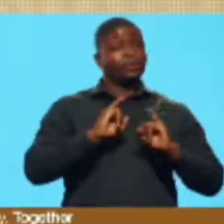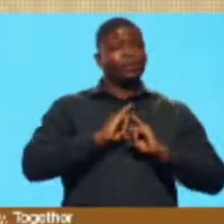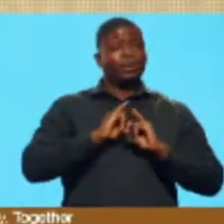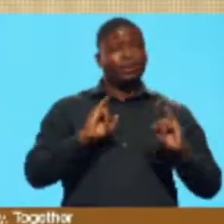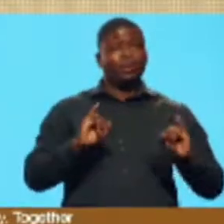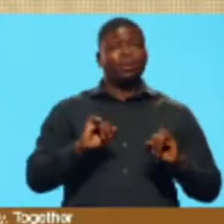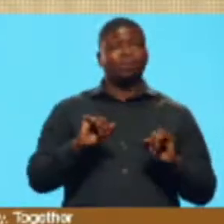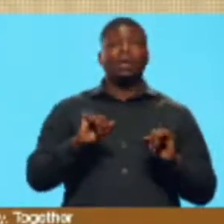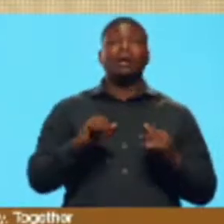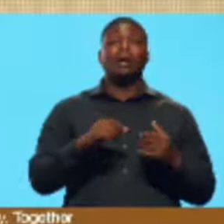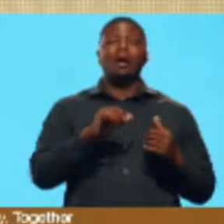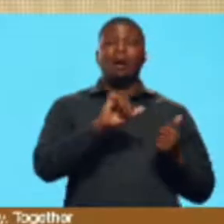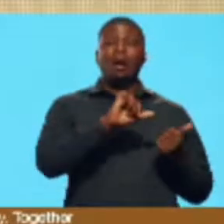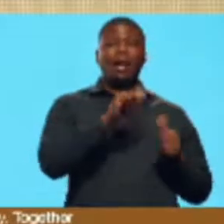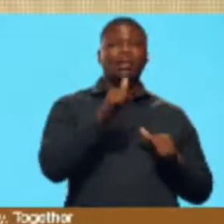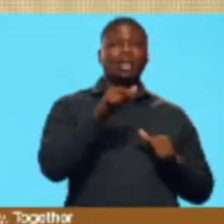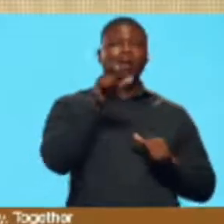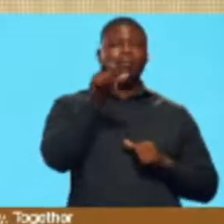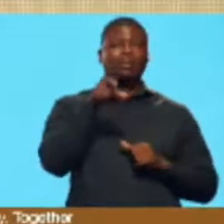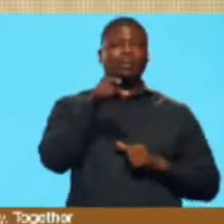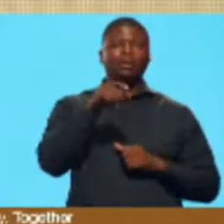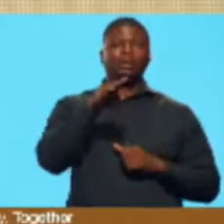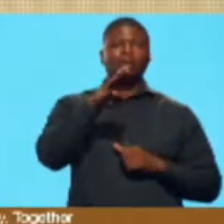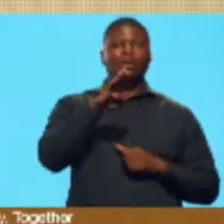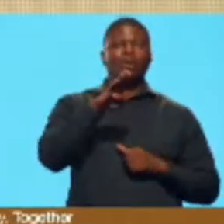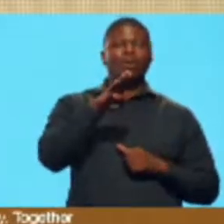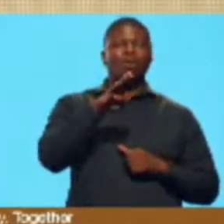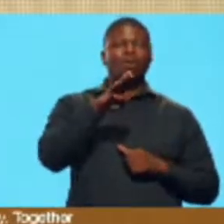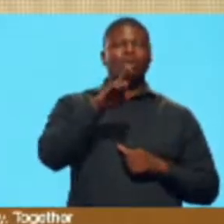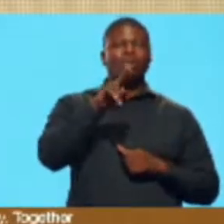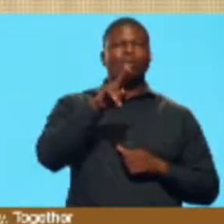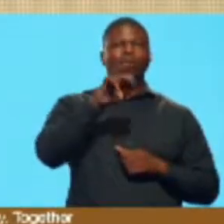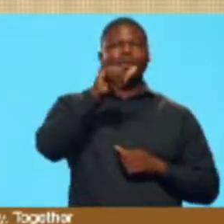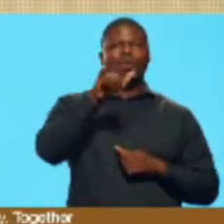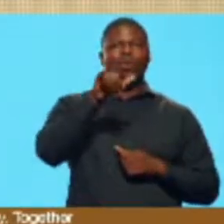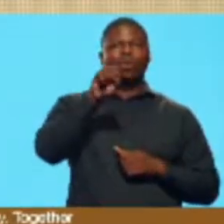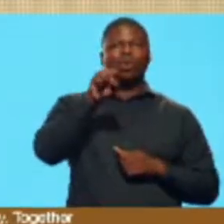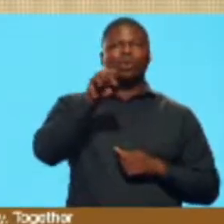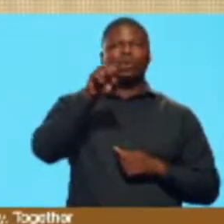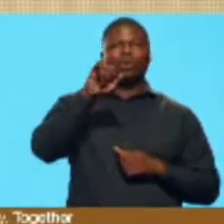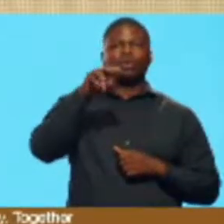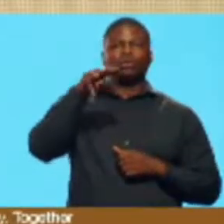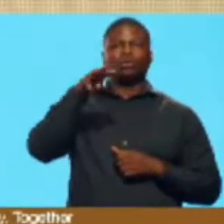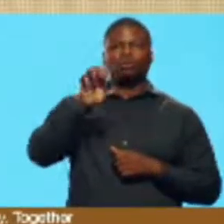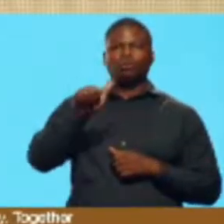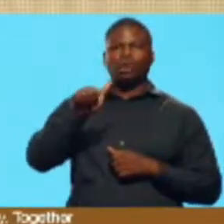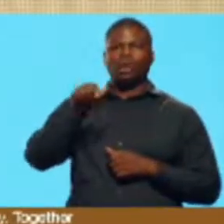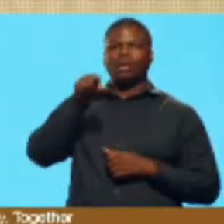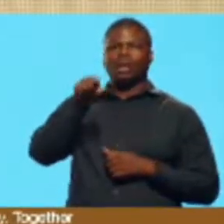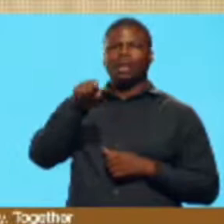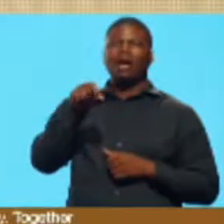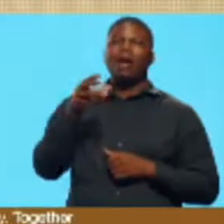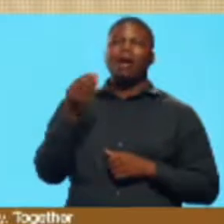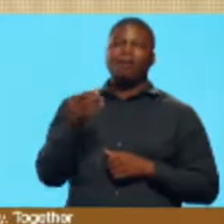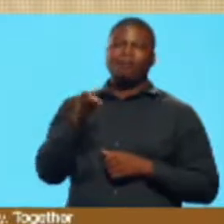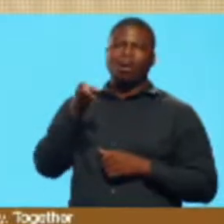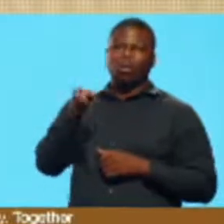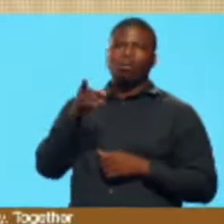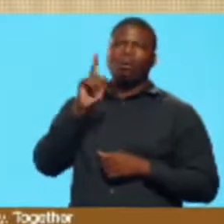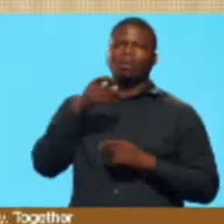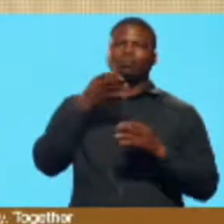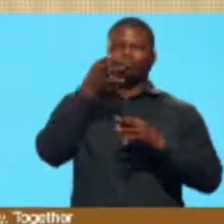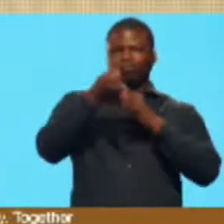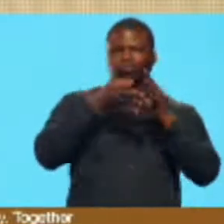other speaker, Ubuyiswa, Pini from the DPE, to share with us on the comparative sexuality